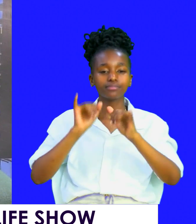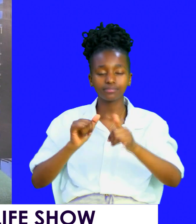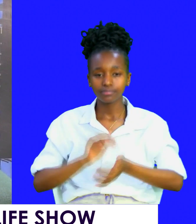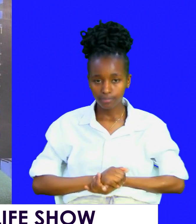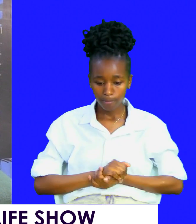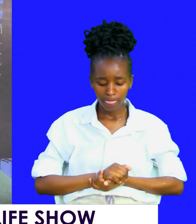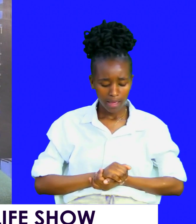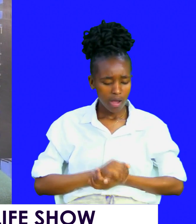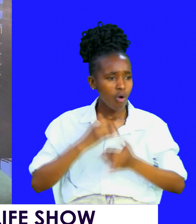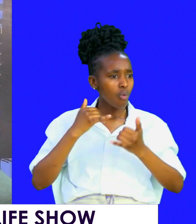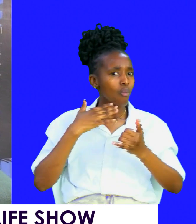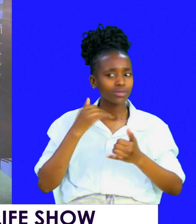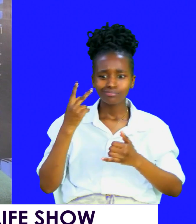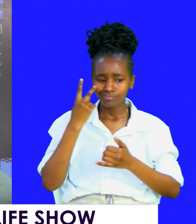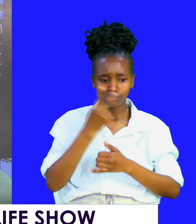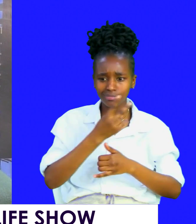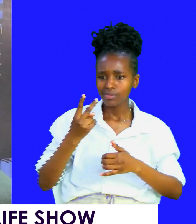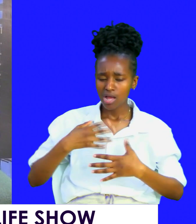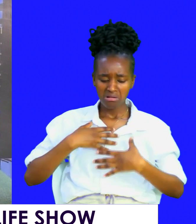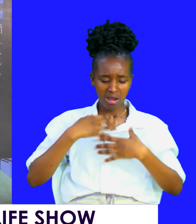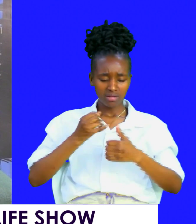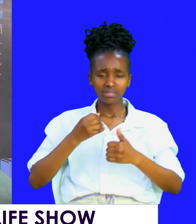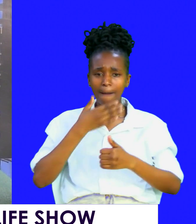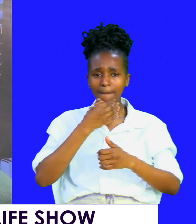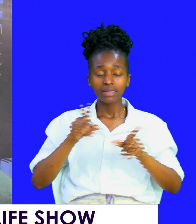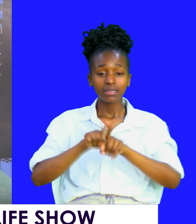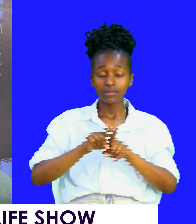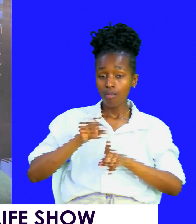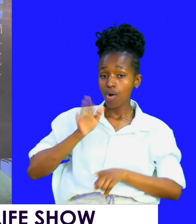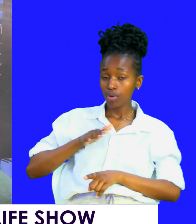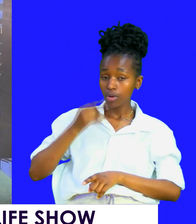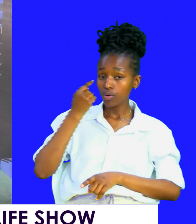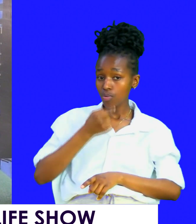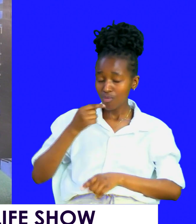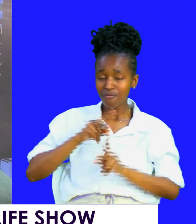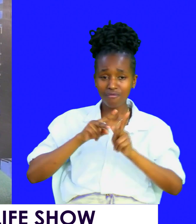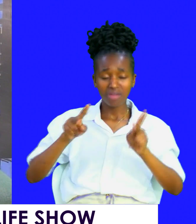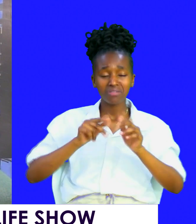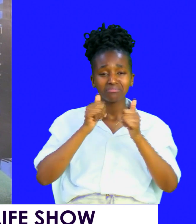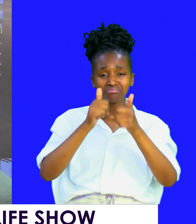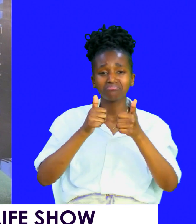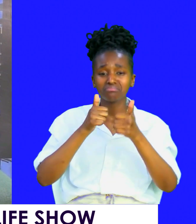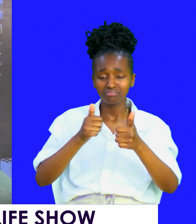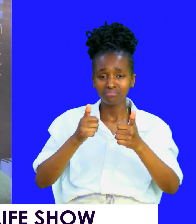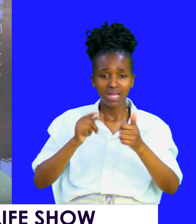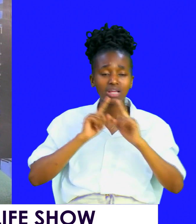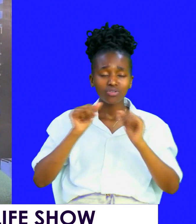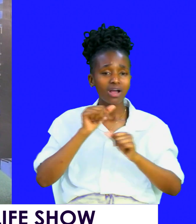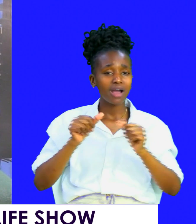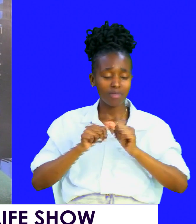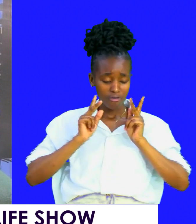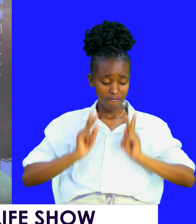the courageous men and women? Where are the men and women of courage in the mind? I'm not talking about physical strength